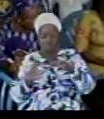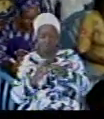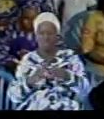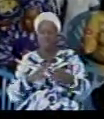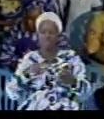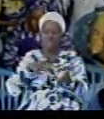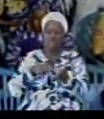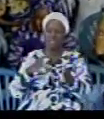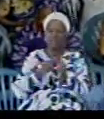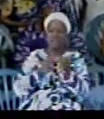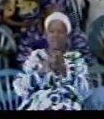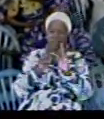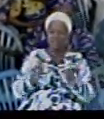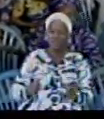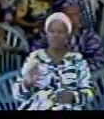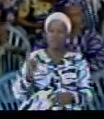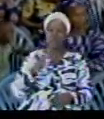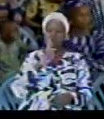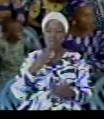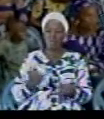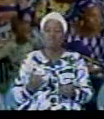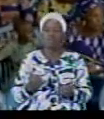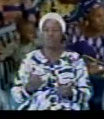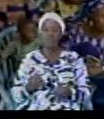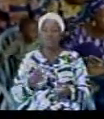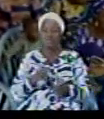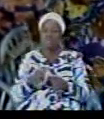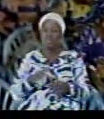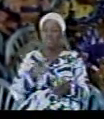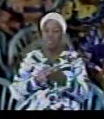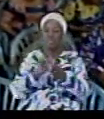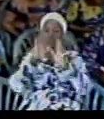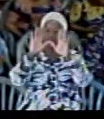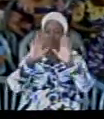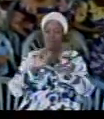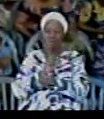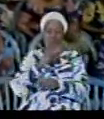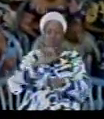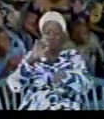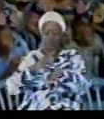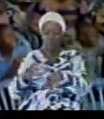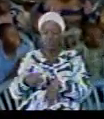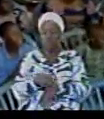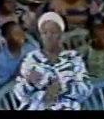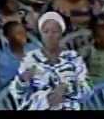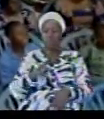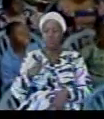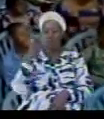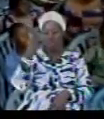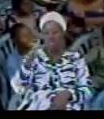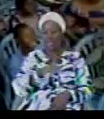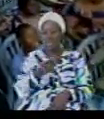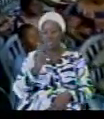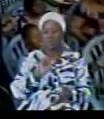the person where you are, and that miracle will touch them over there.